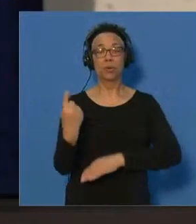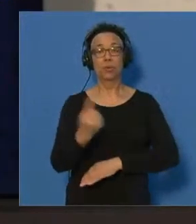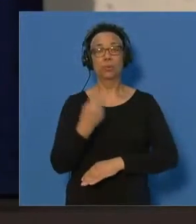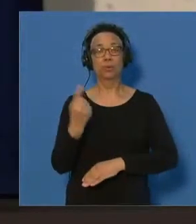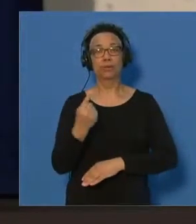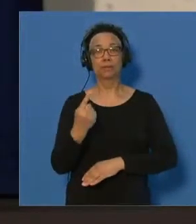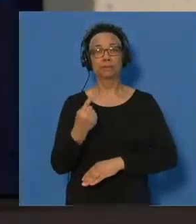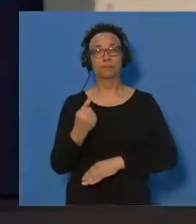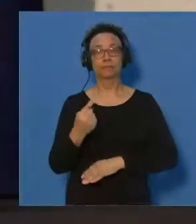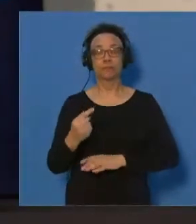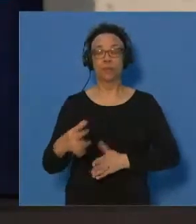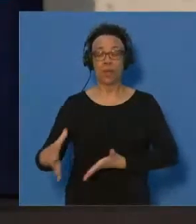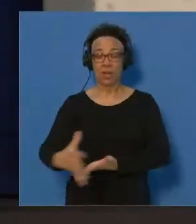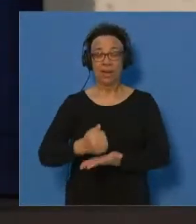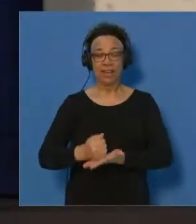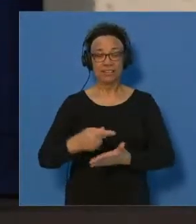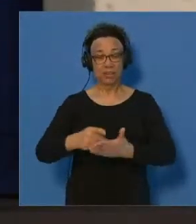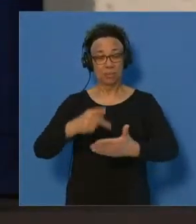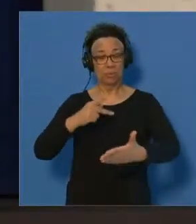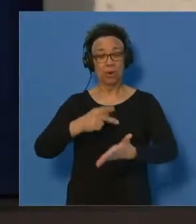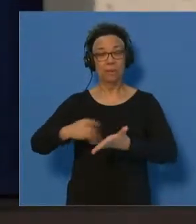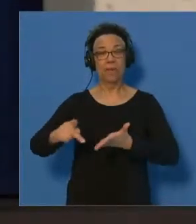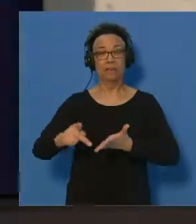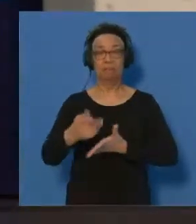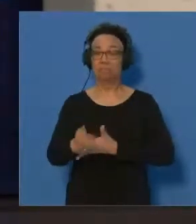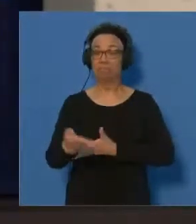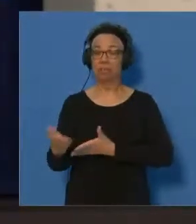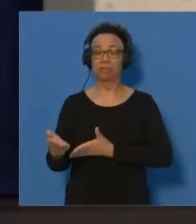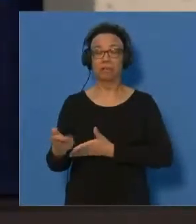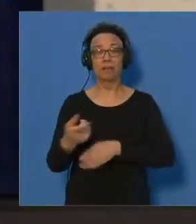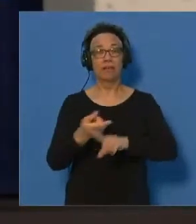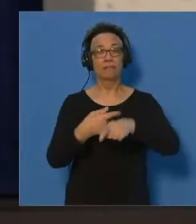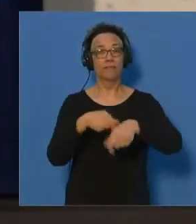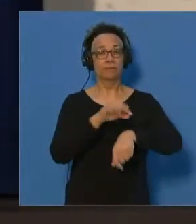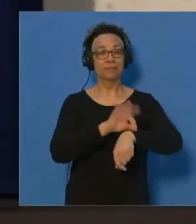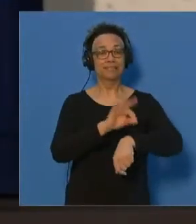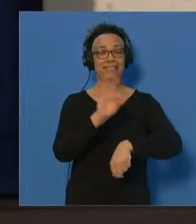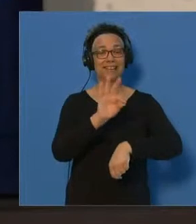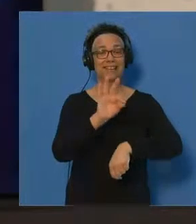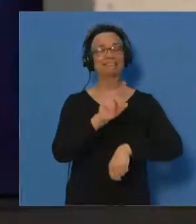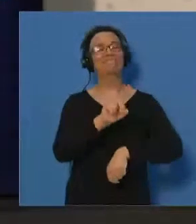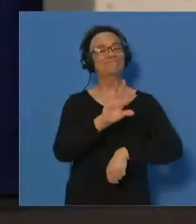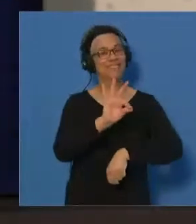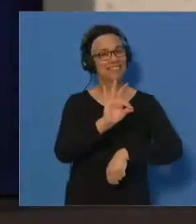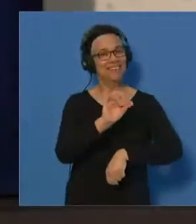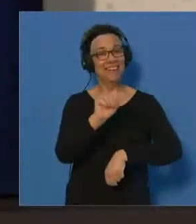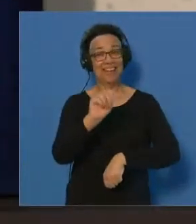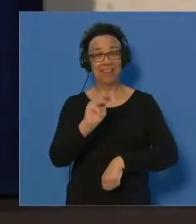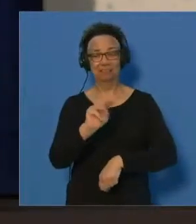Collection of prepaid goods is permitted from 9 a.m. to 5 p.m.